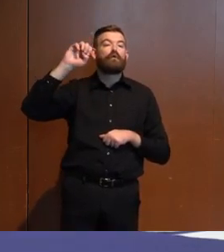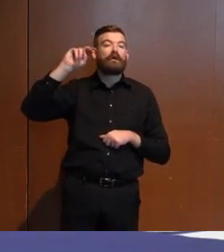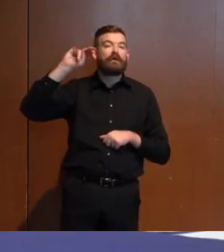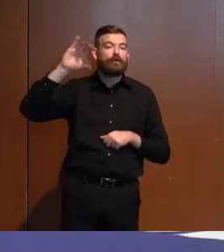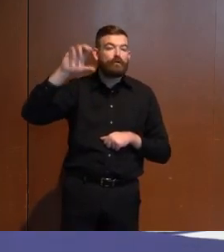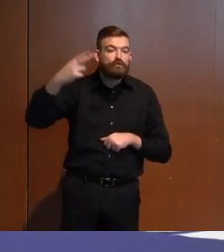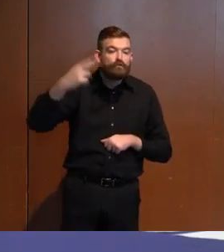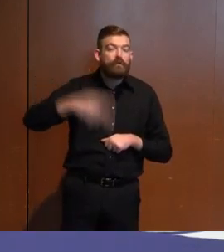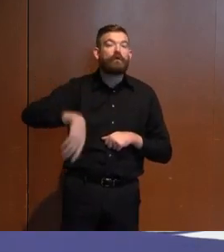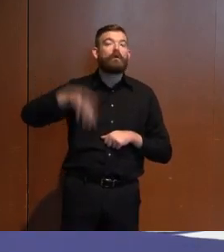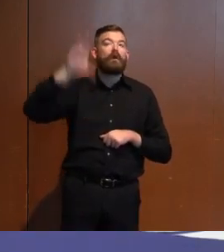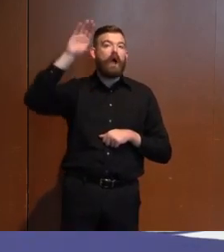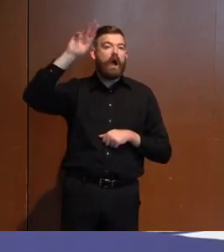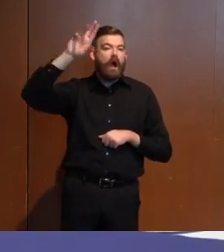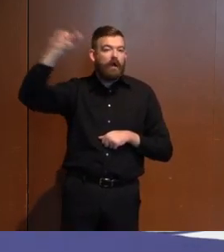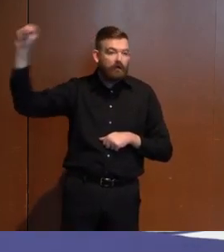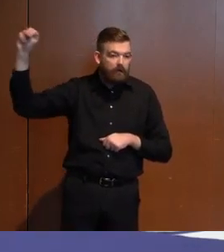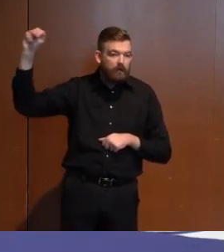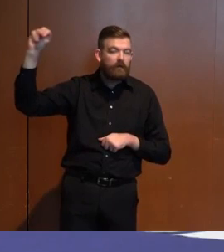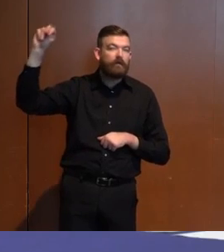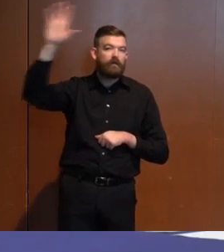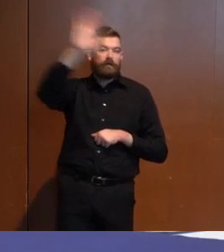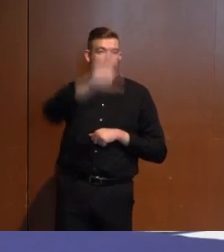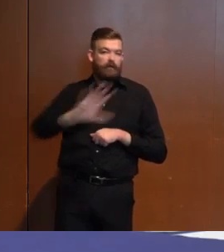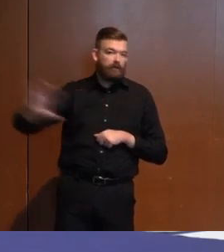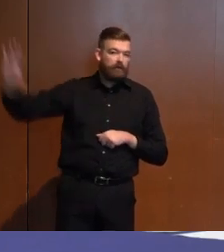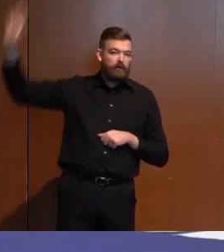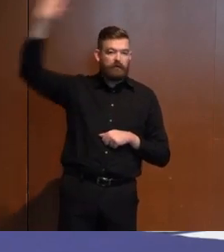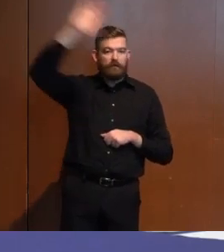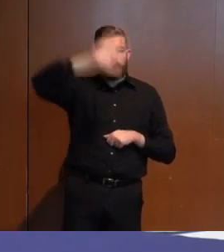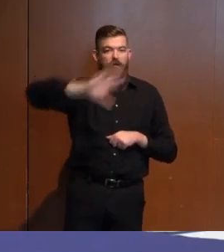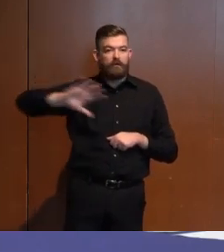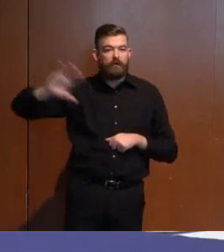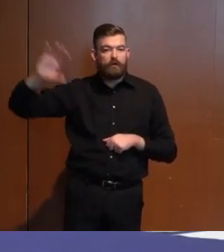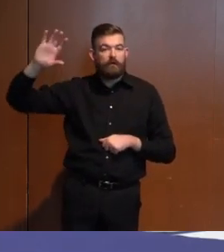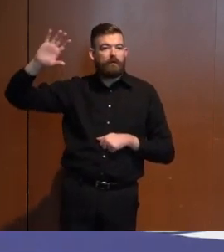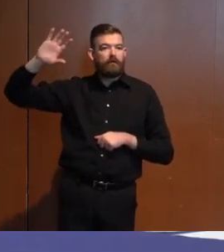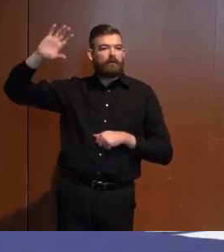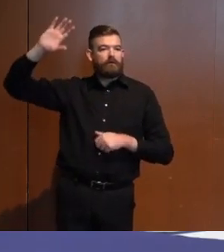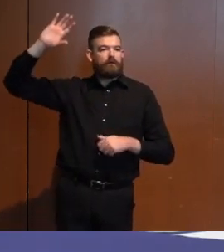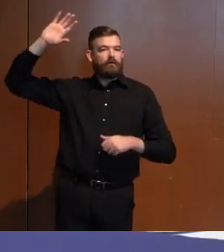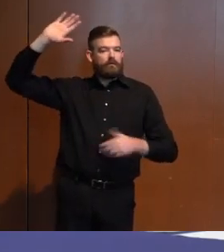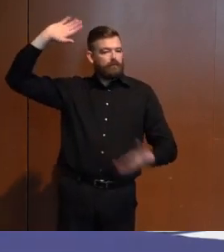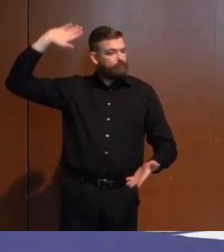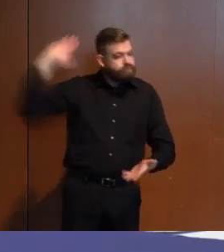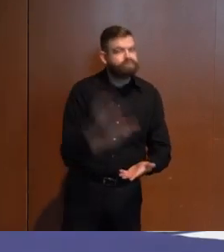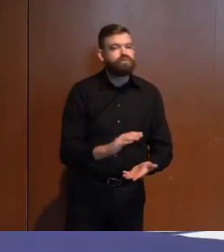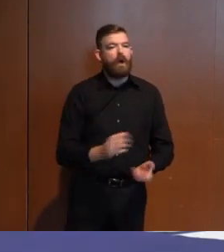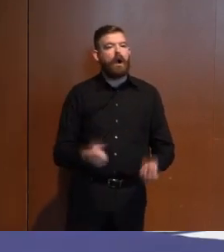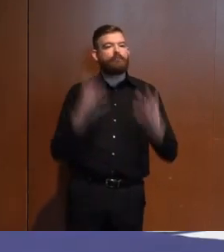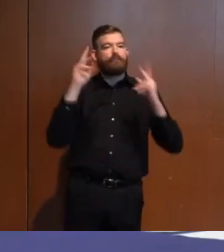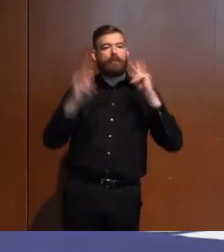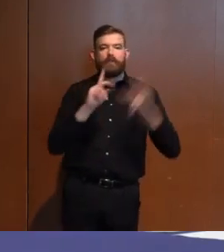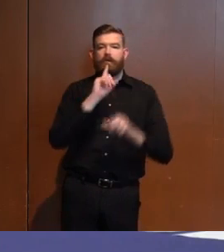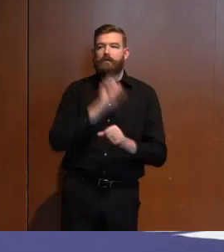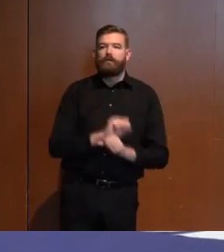in the office out of 13,000. So that's over 95% of their people are working from